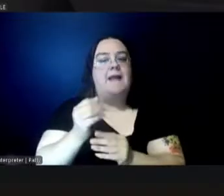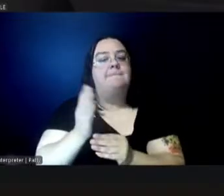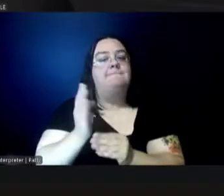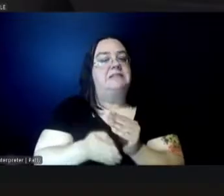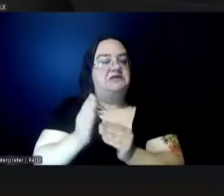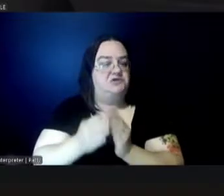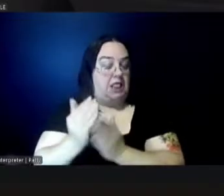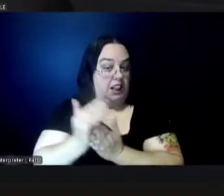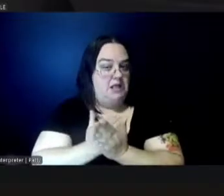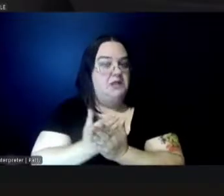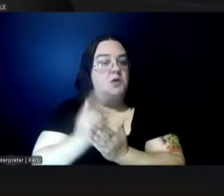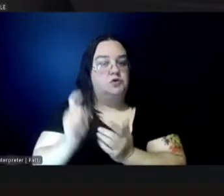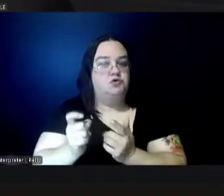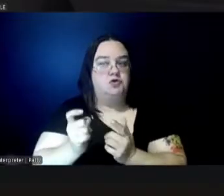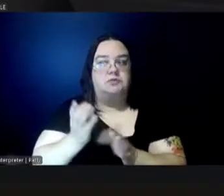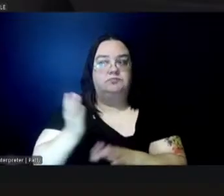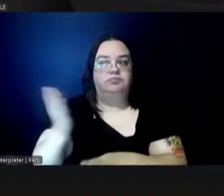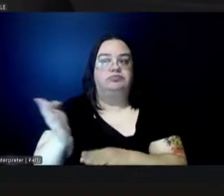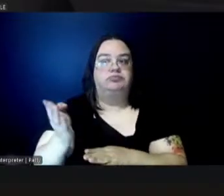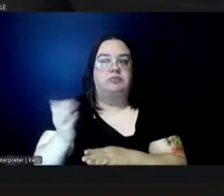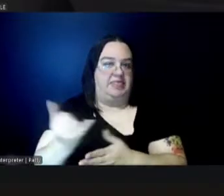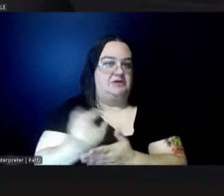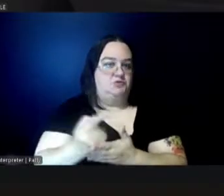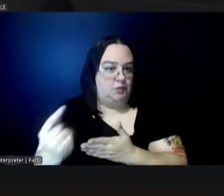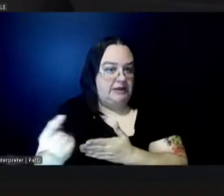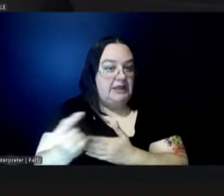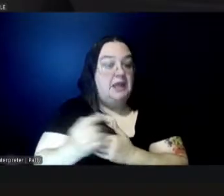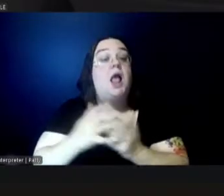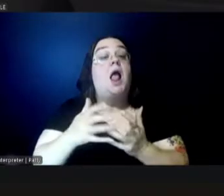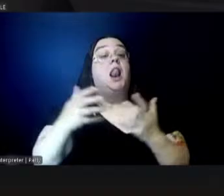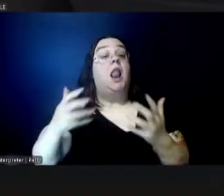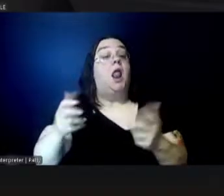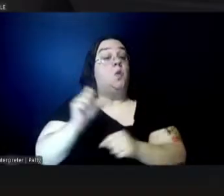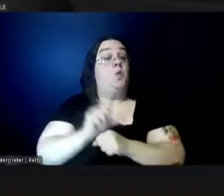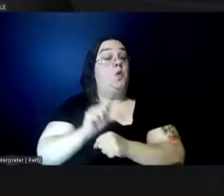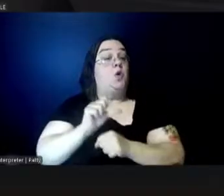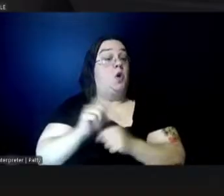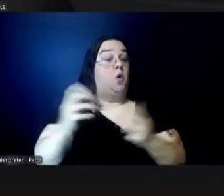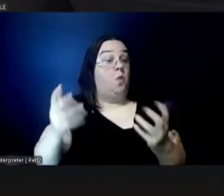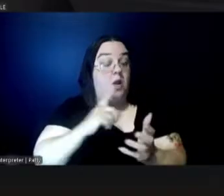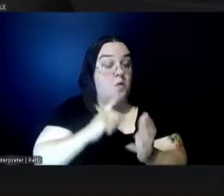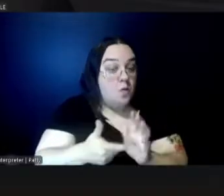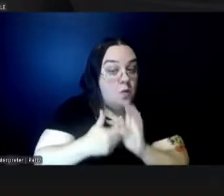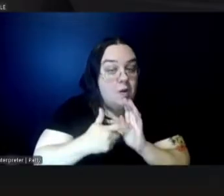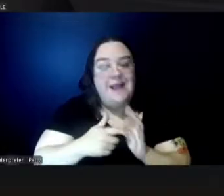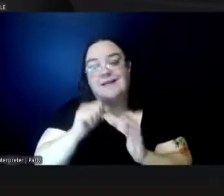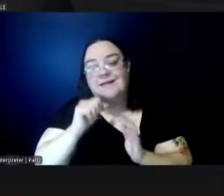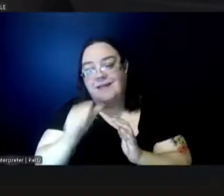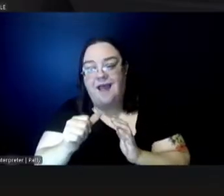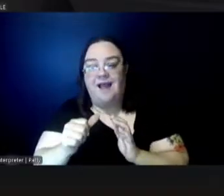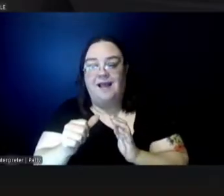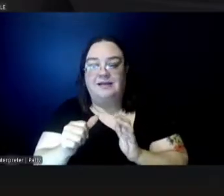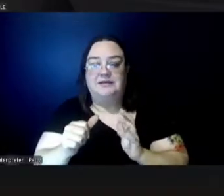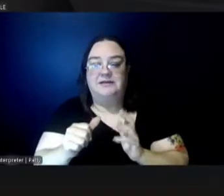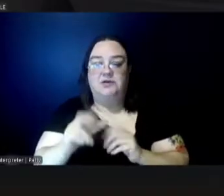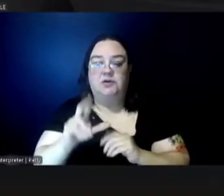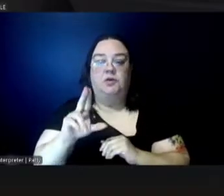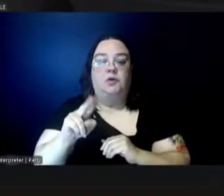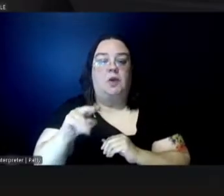should get over this week. A lot of the work that's required is not necessarily a UNO